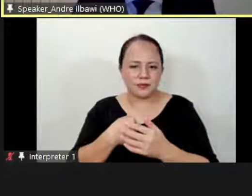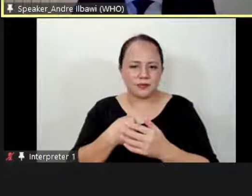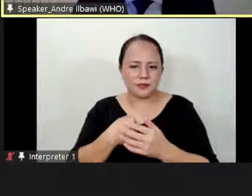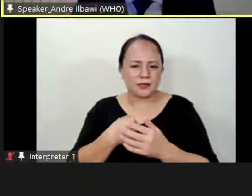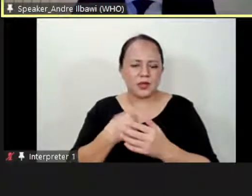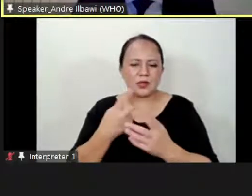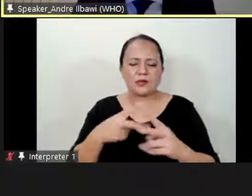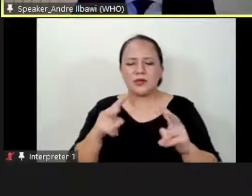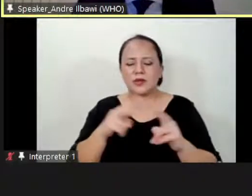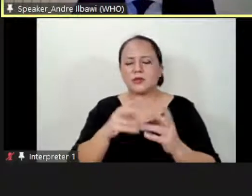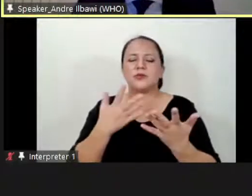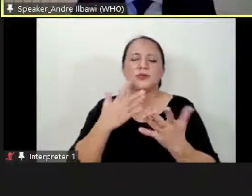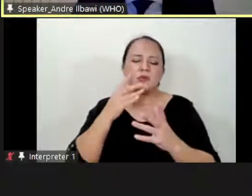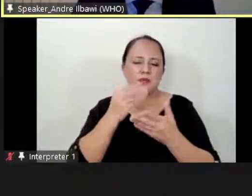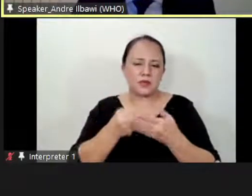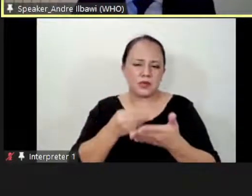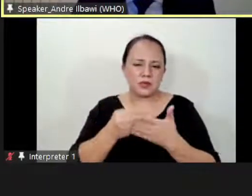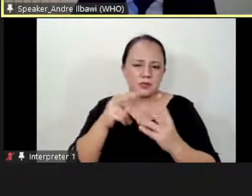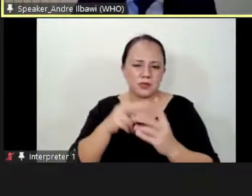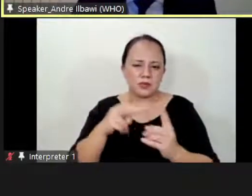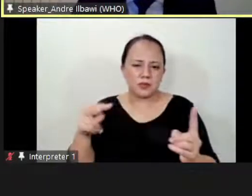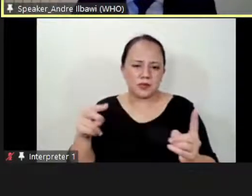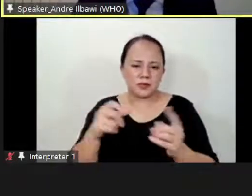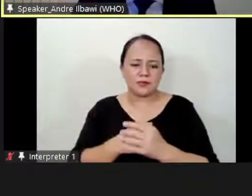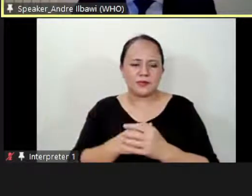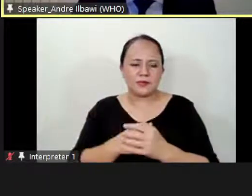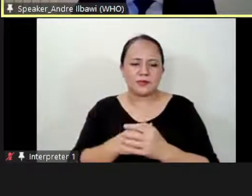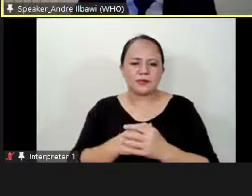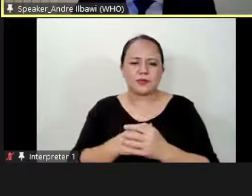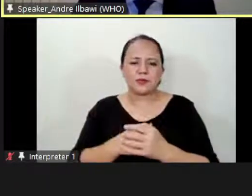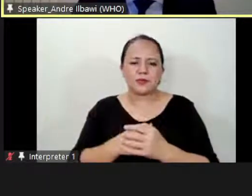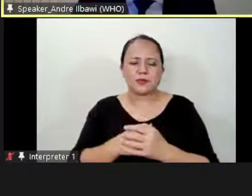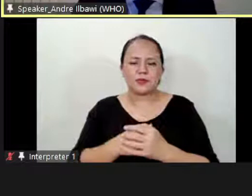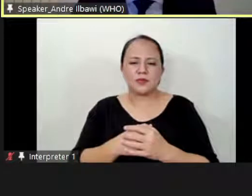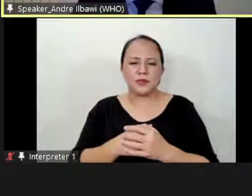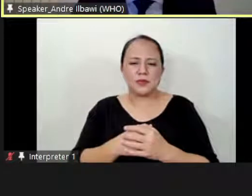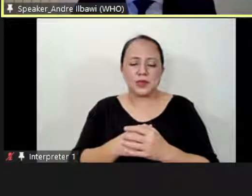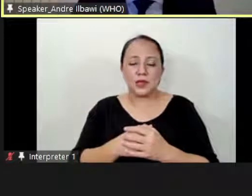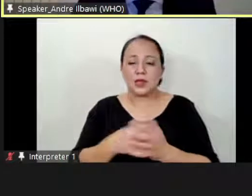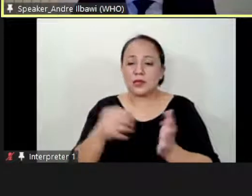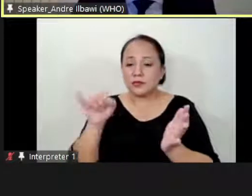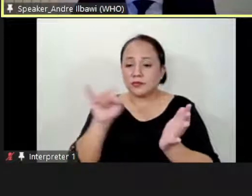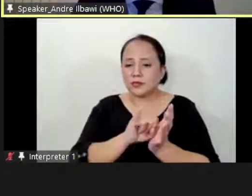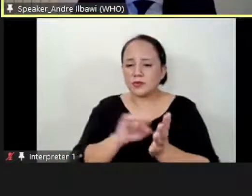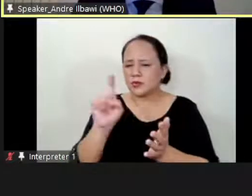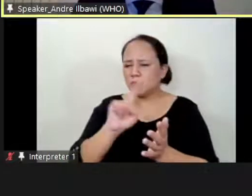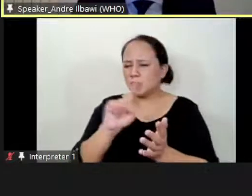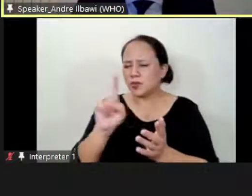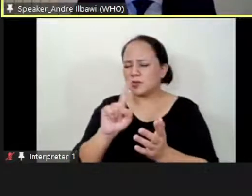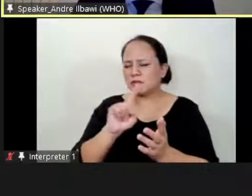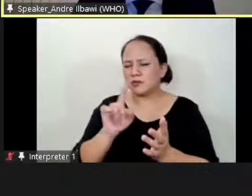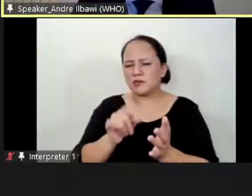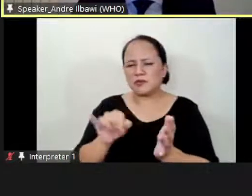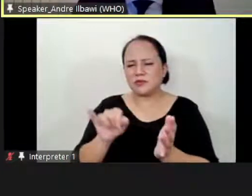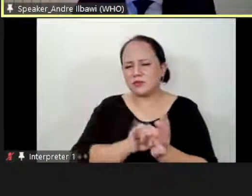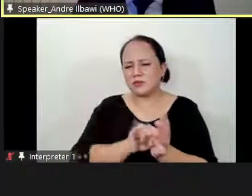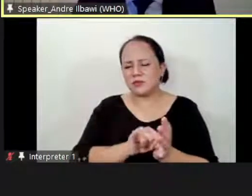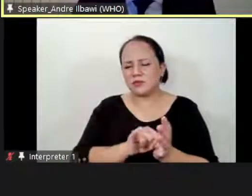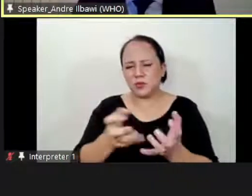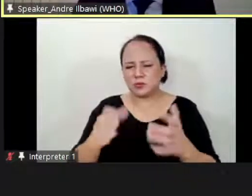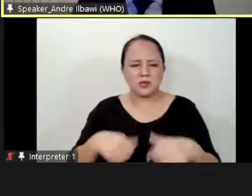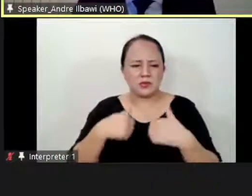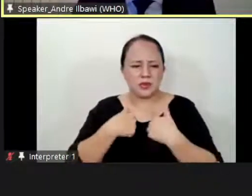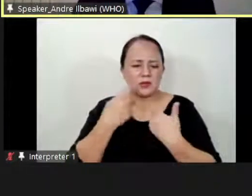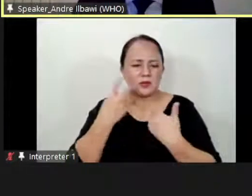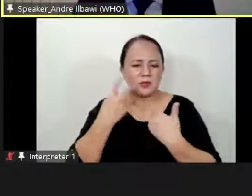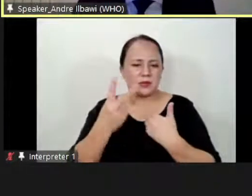perspective. So what types of investments are needed if we are going to bridge the gap in survival, if we are going to save lives? If we look at a country